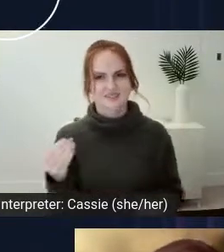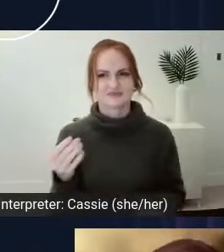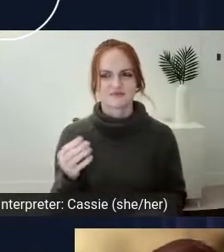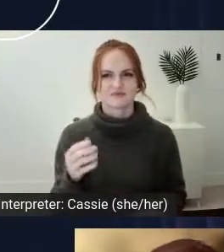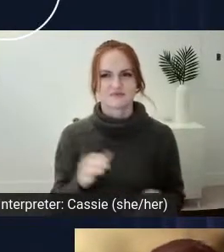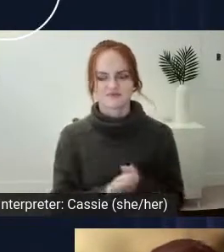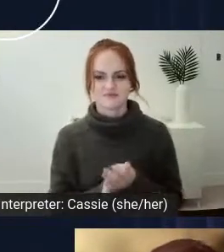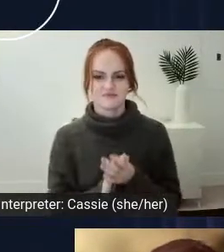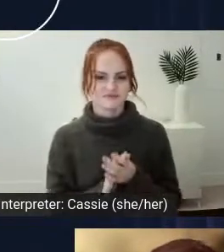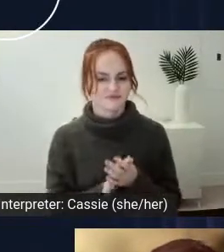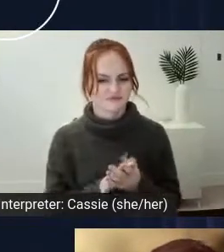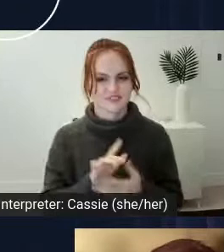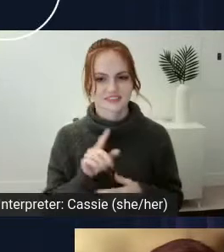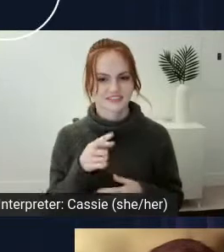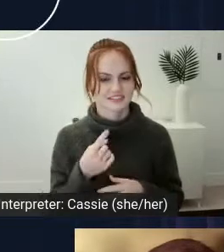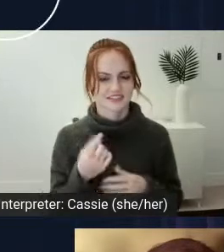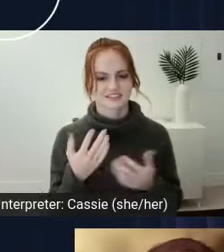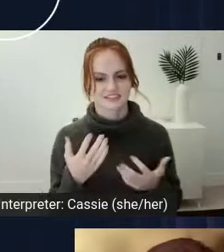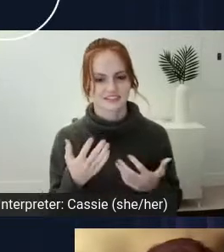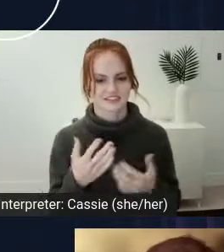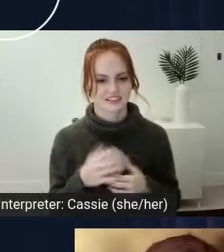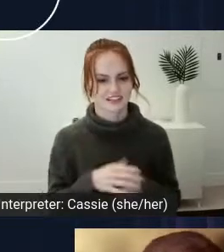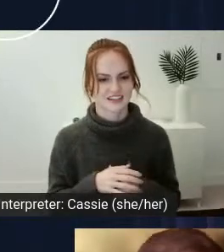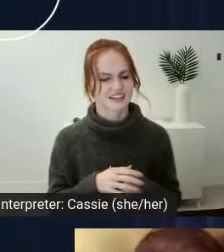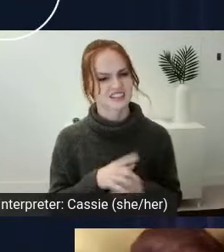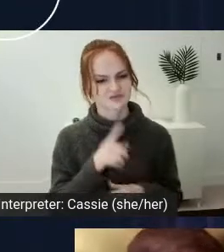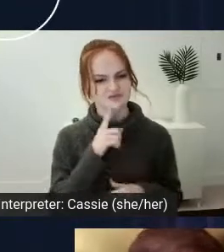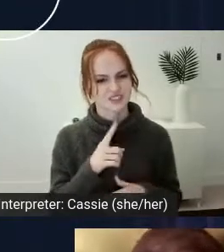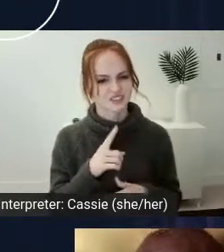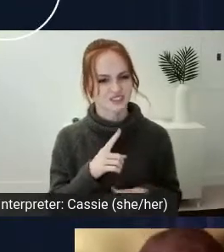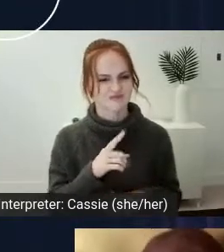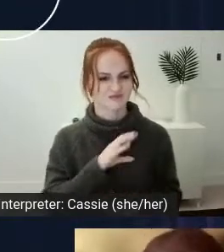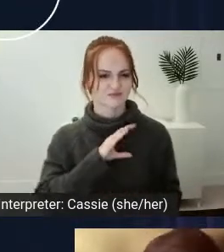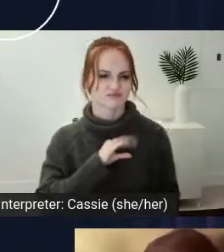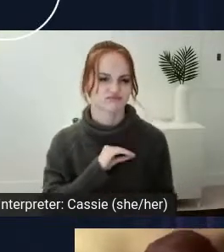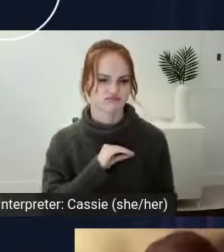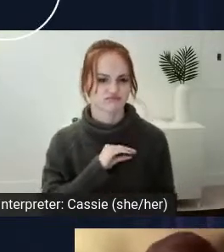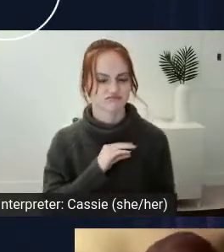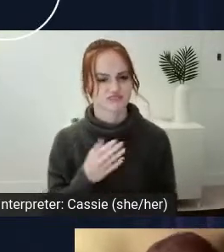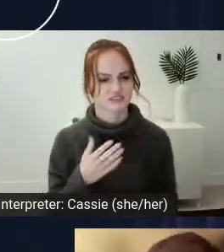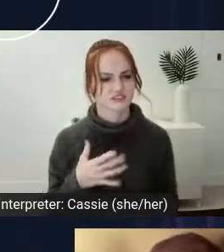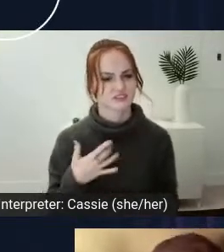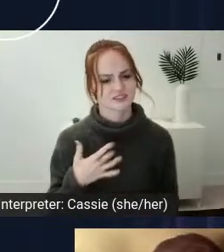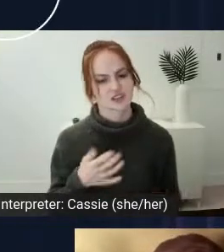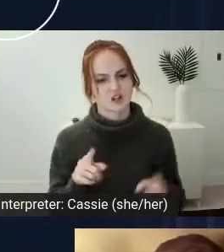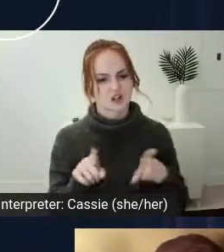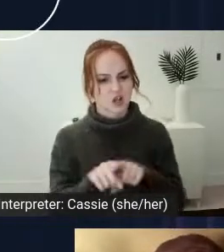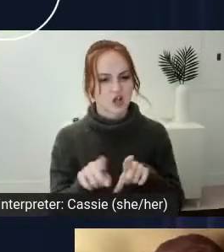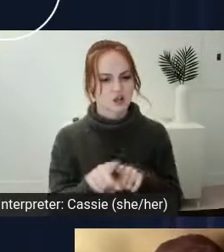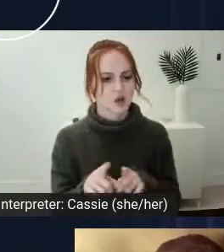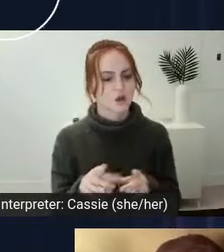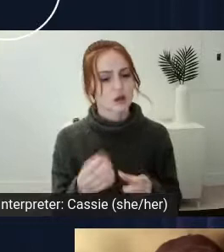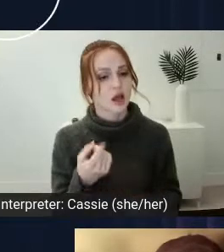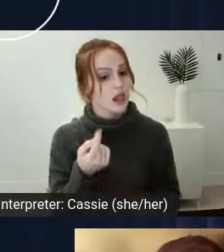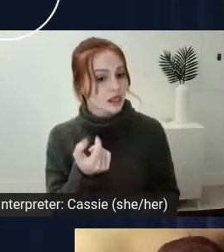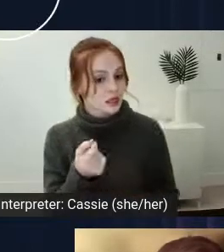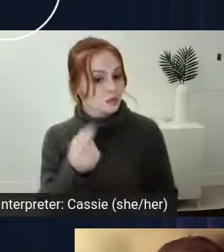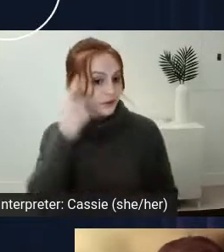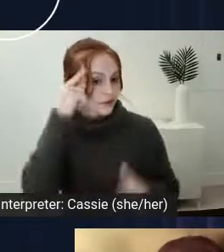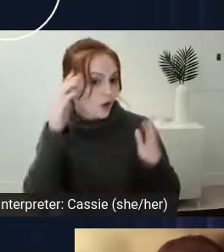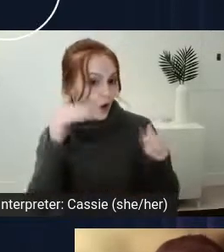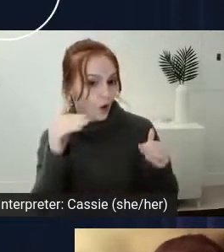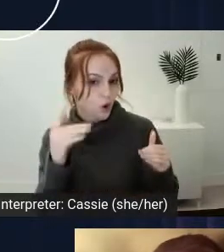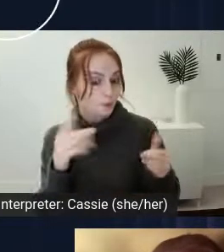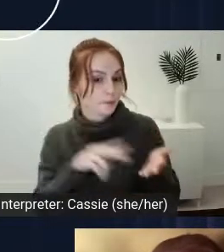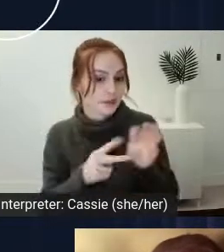Which is just so disheartening, but also maybe a little hopeful in that we know how to